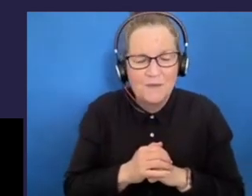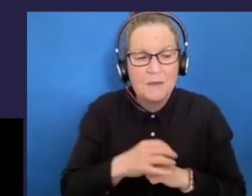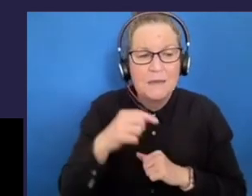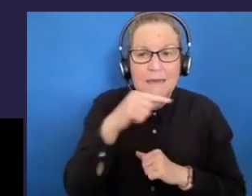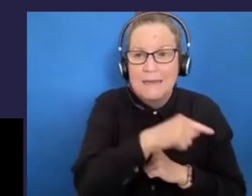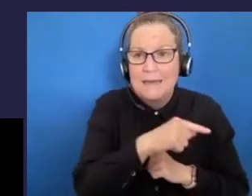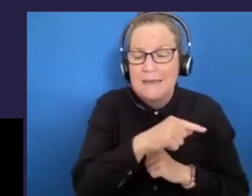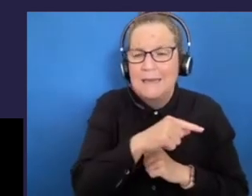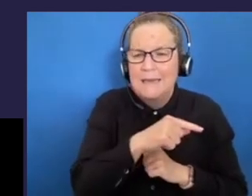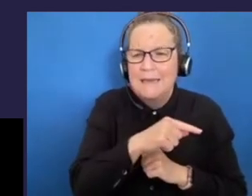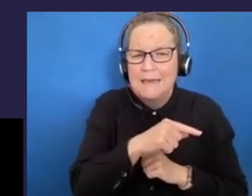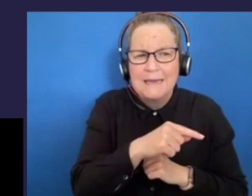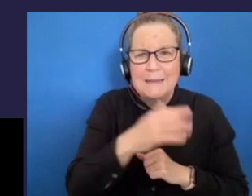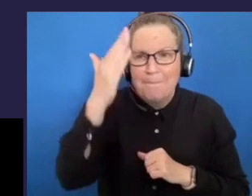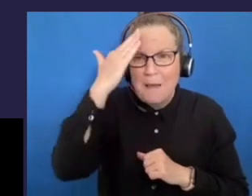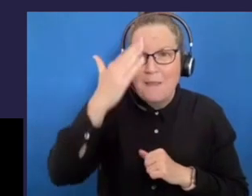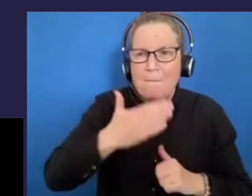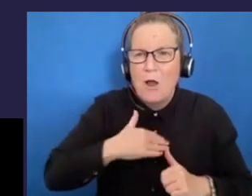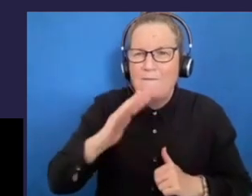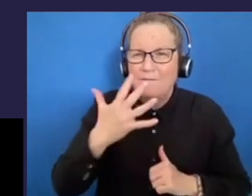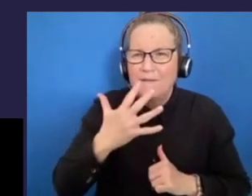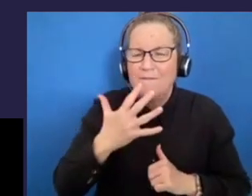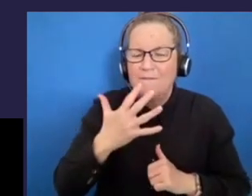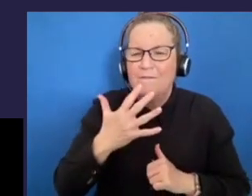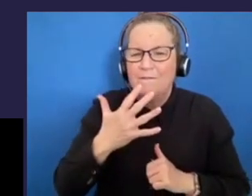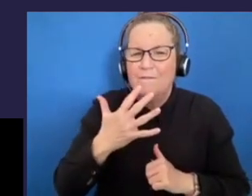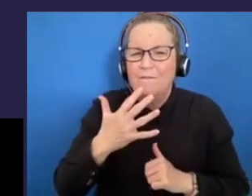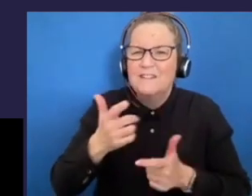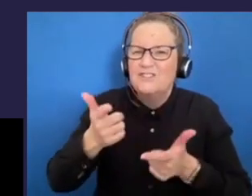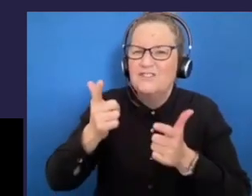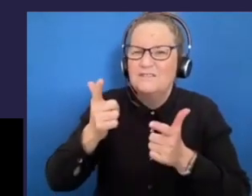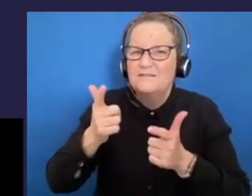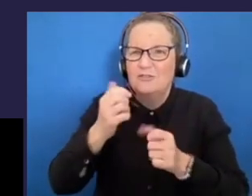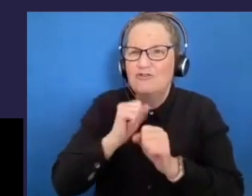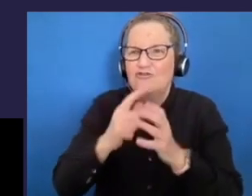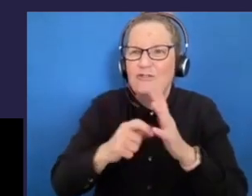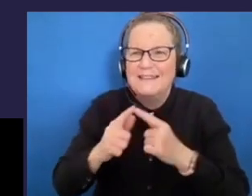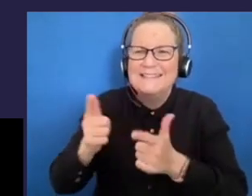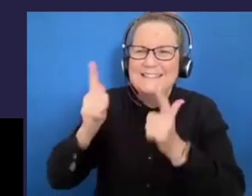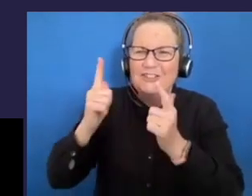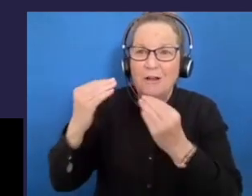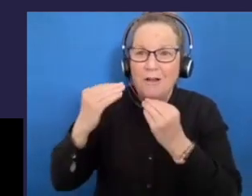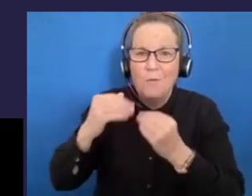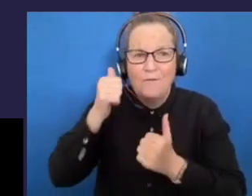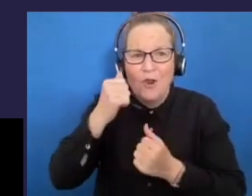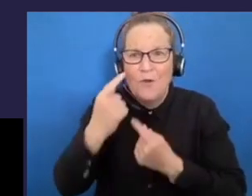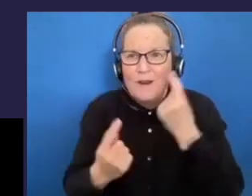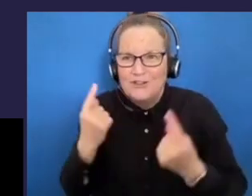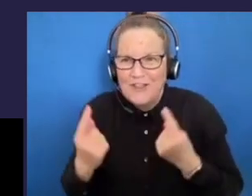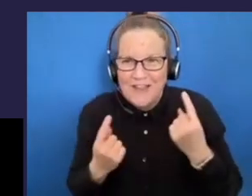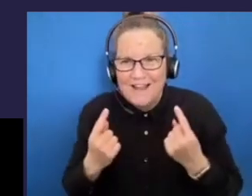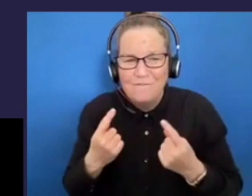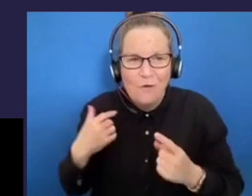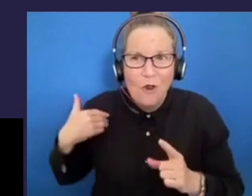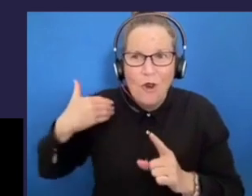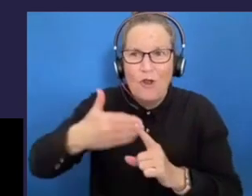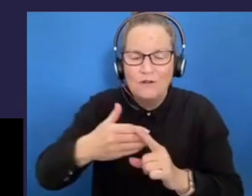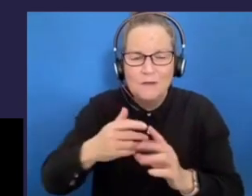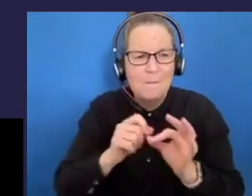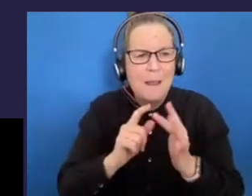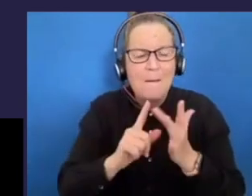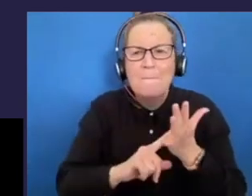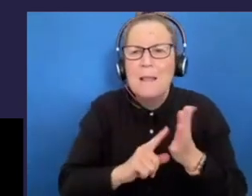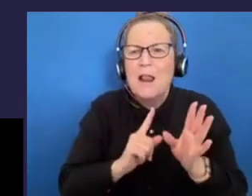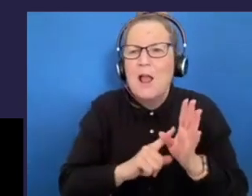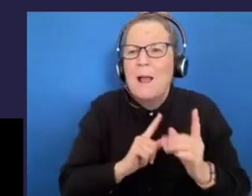my 5th grade teacher, so we have known each other for a very long time. Billy Holt was someone I met much later in